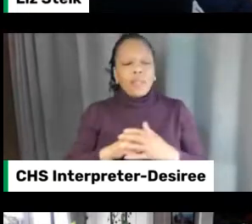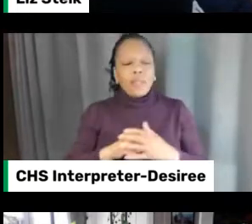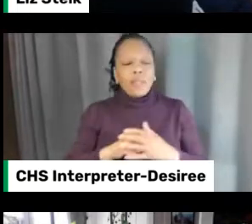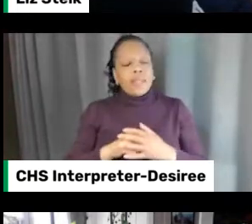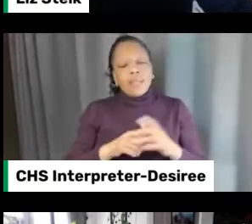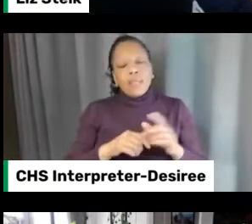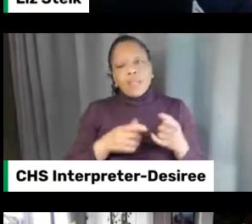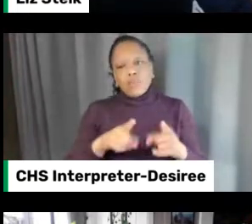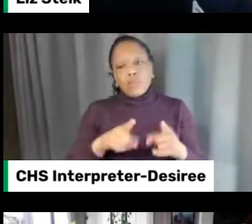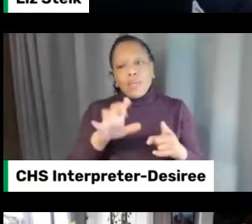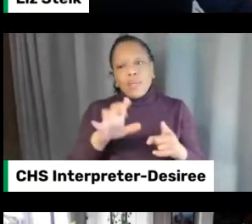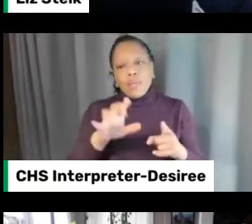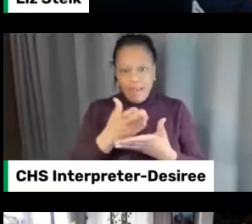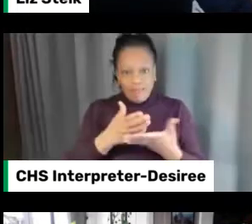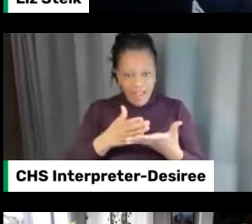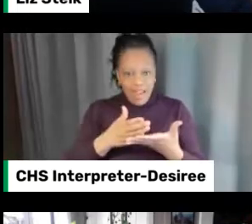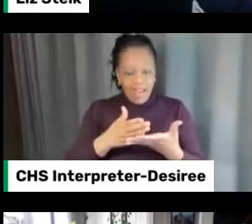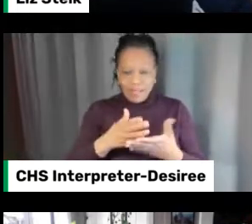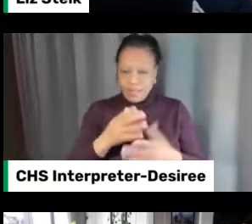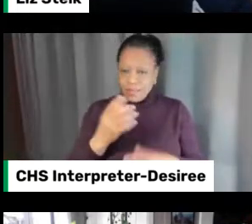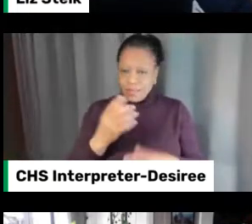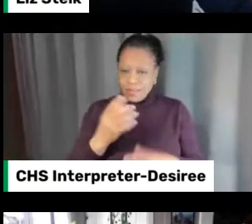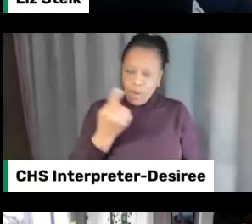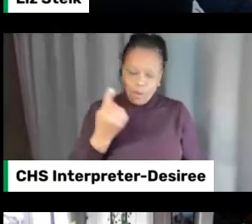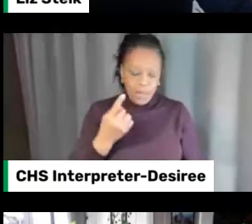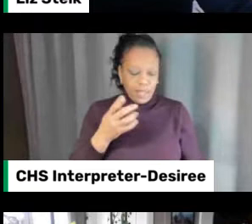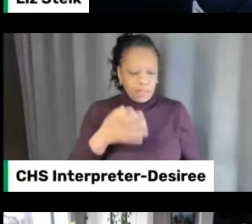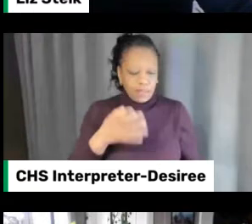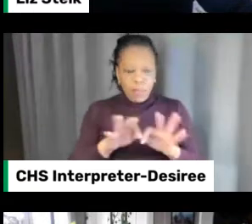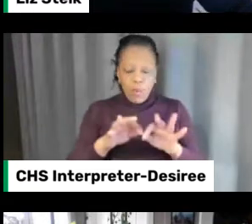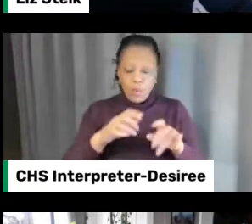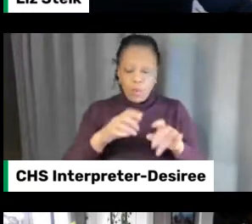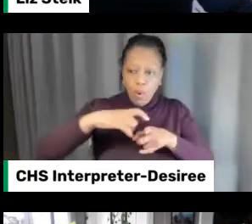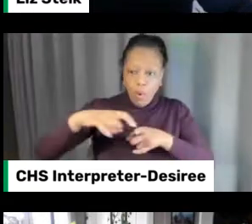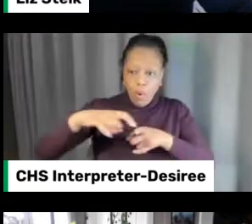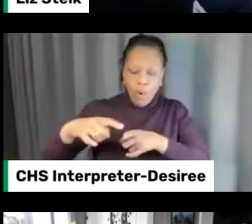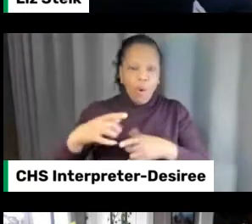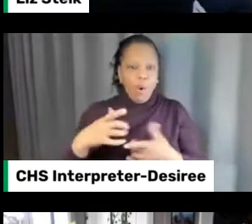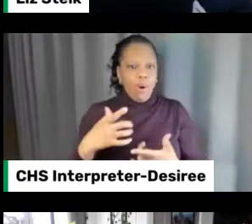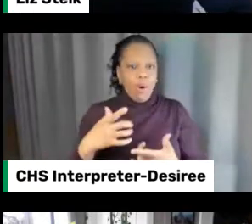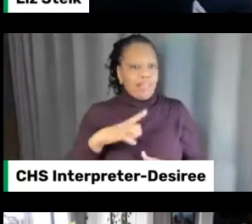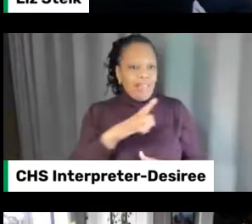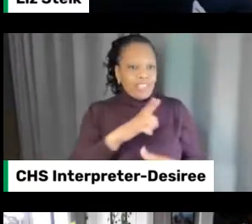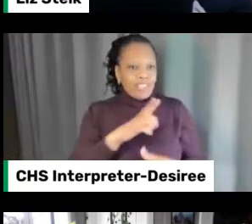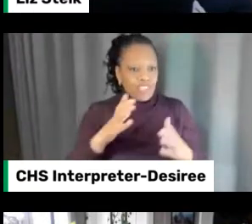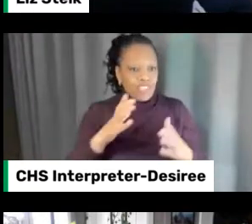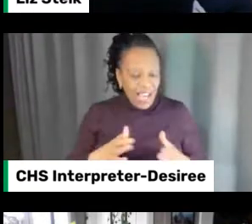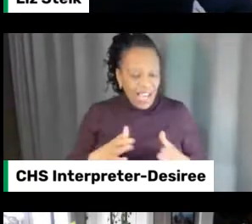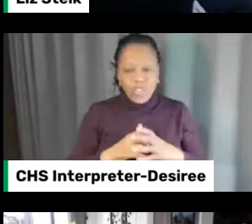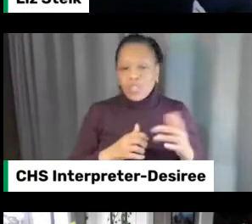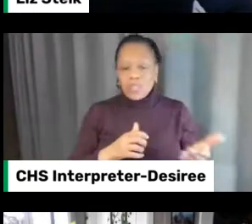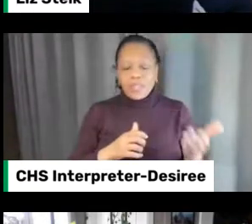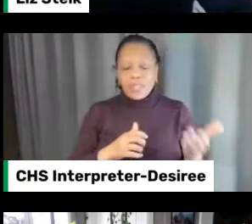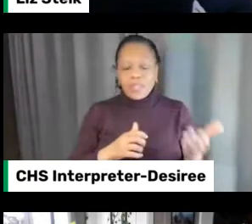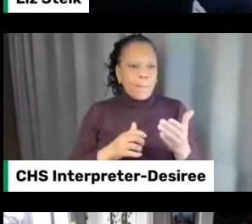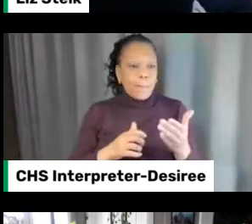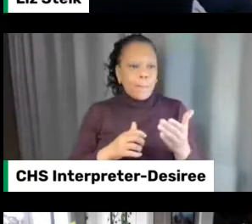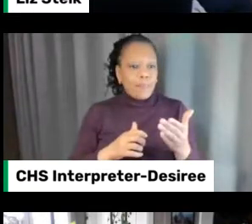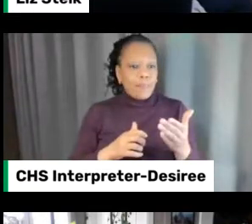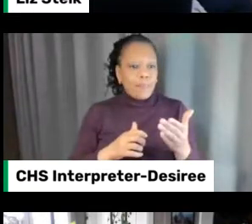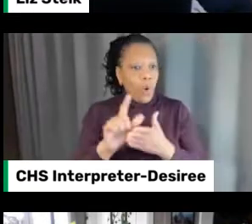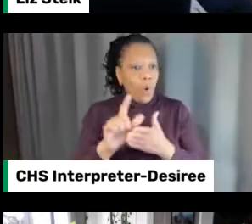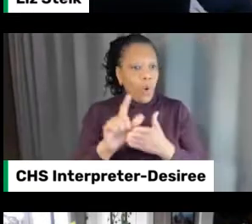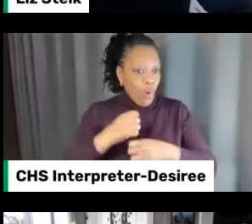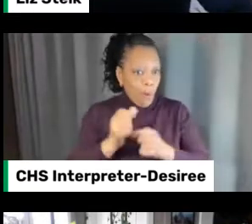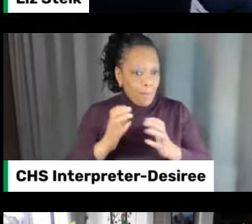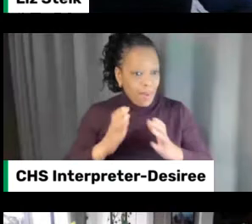phase, but always, it's important to make calls to legislators, set up meetings with legislators, bring legislators face to face with farmers so you can